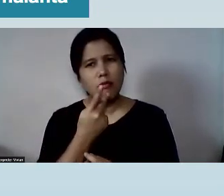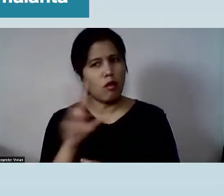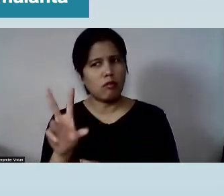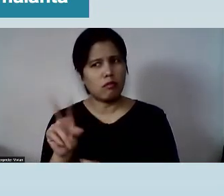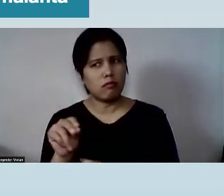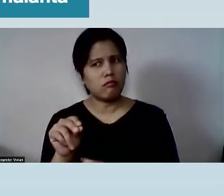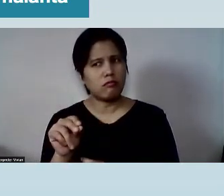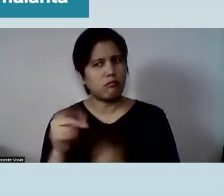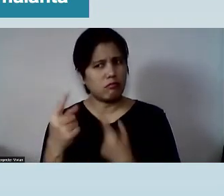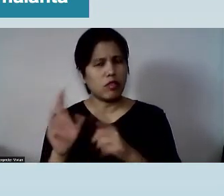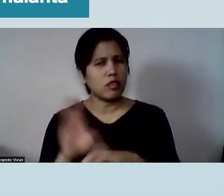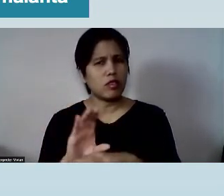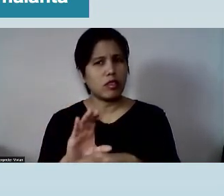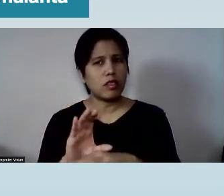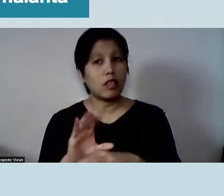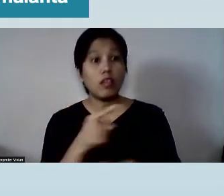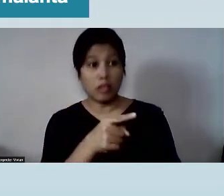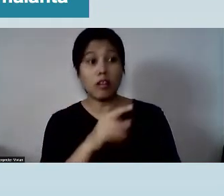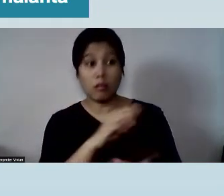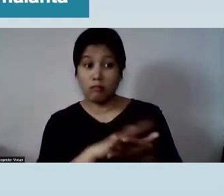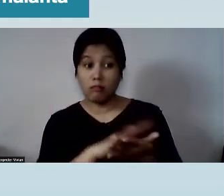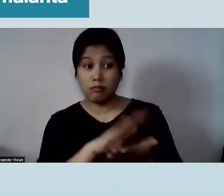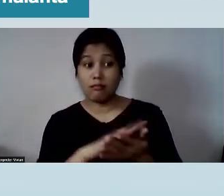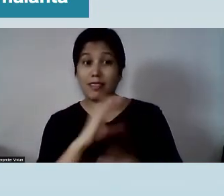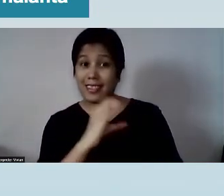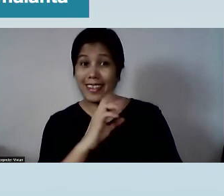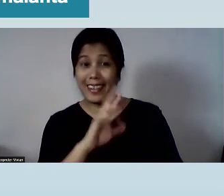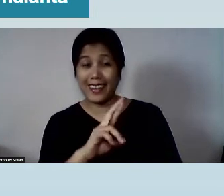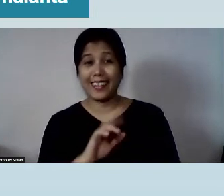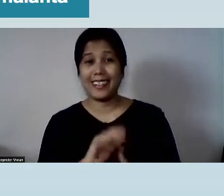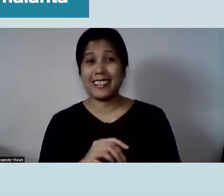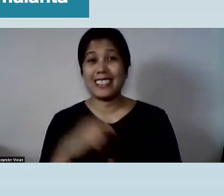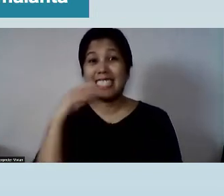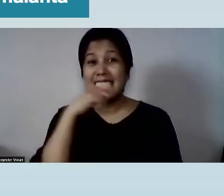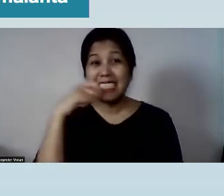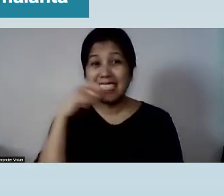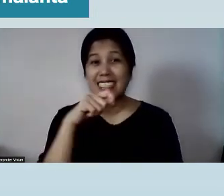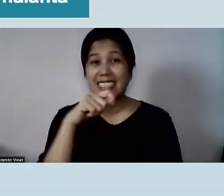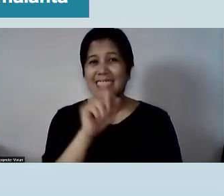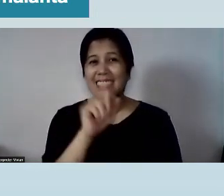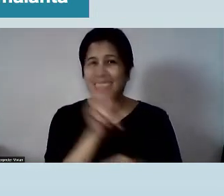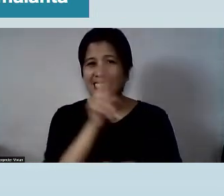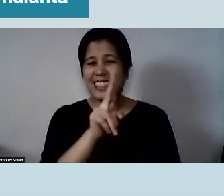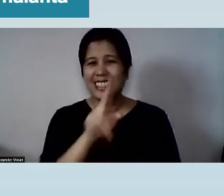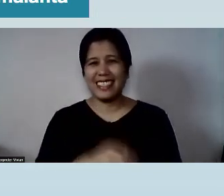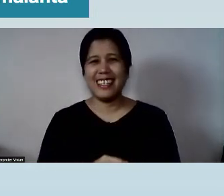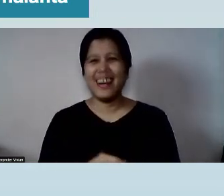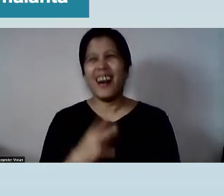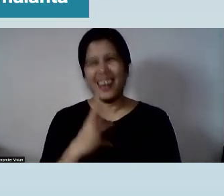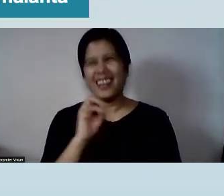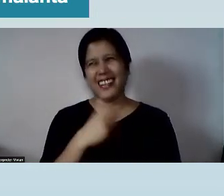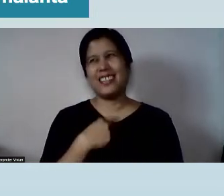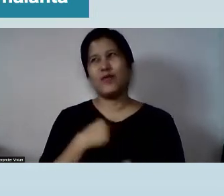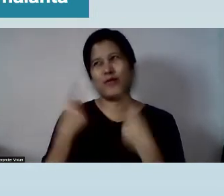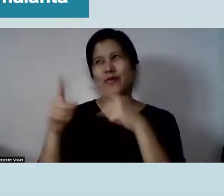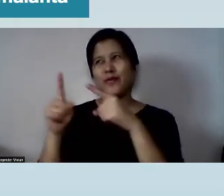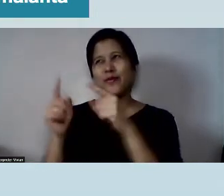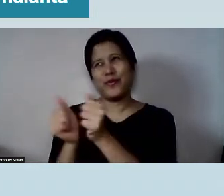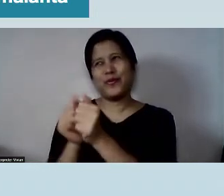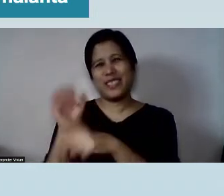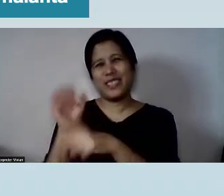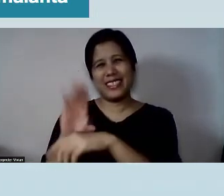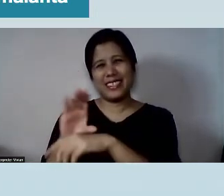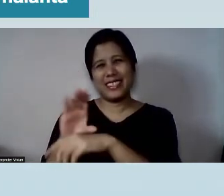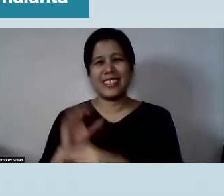ayaw mo sumimba? O ikaw maglinis ng banyo, gamit mo yung toothbrush mo. E di yung bata, sige, sisimba na lang ako, di ba? Parang you give